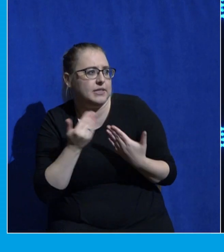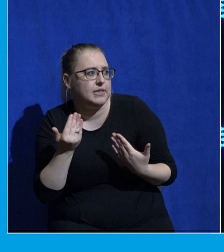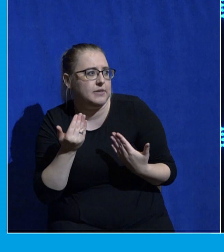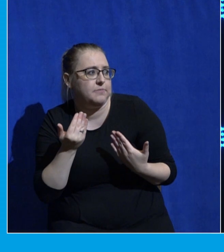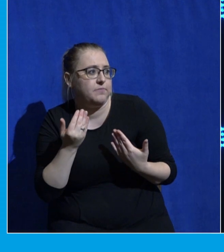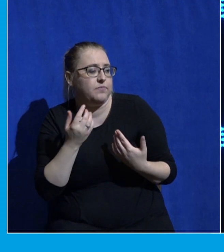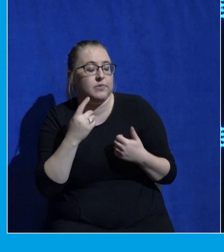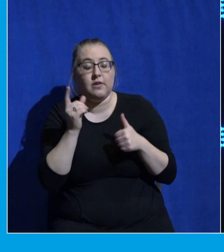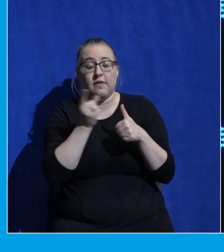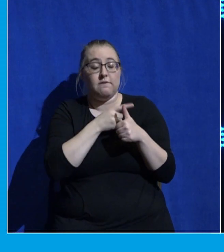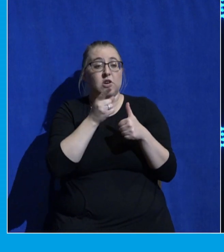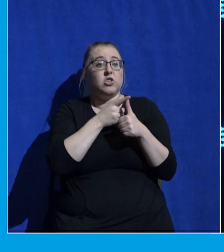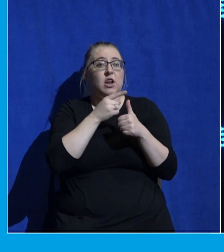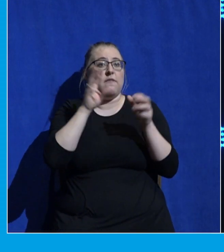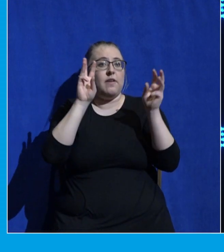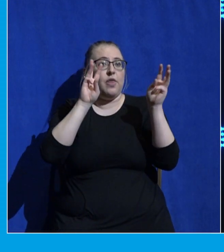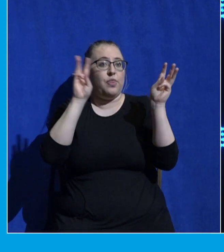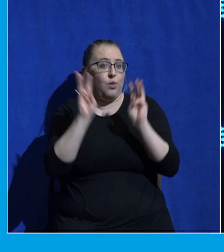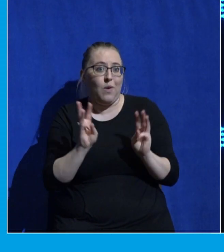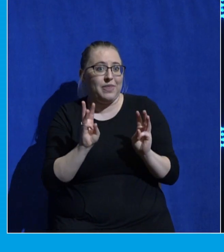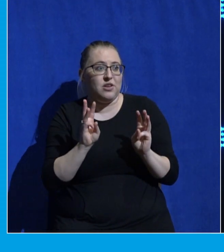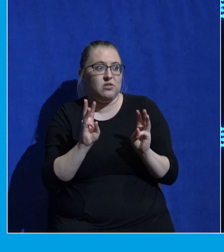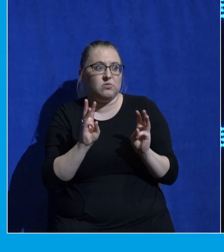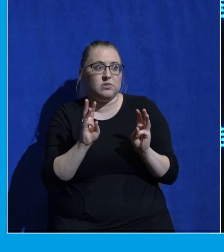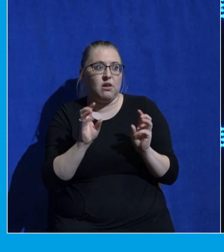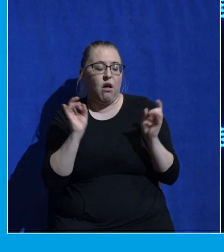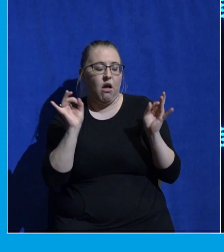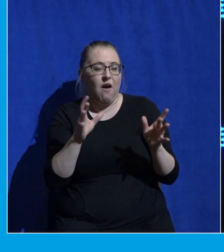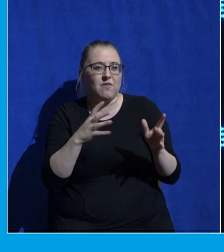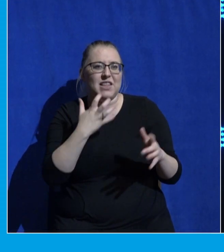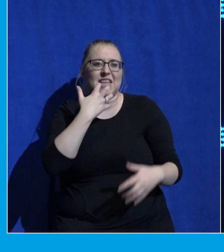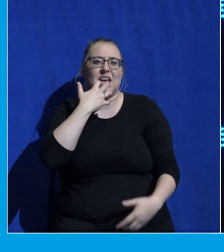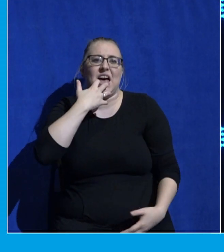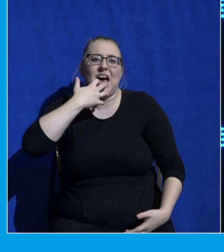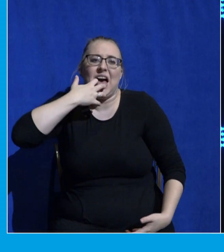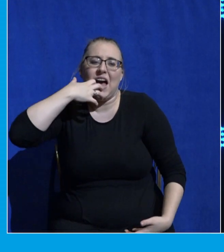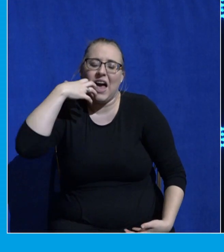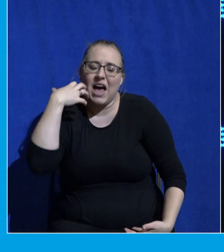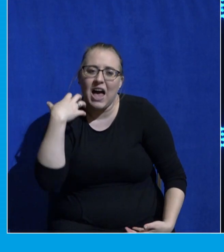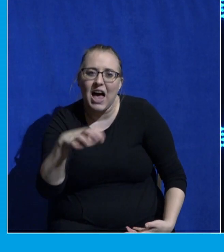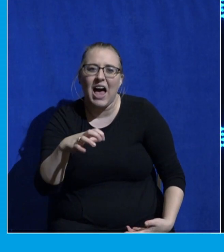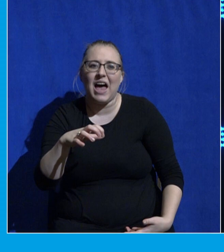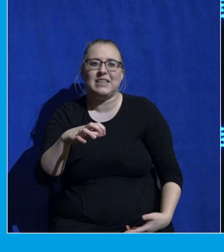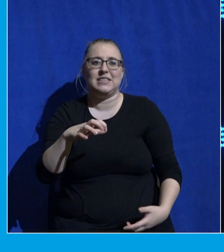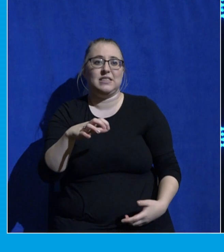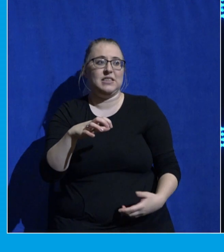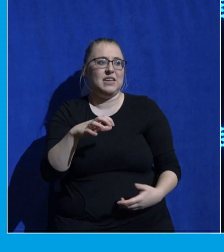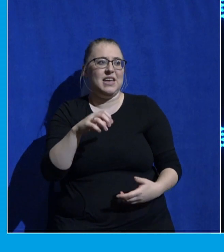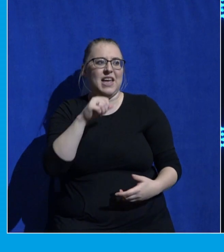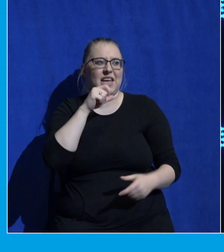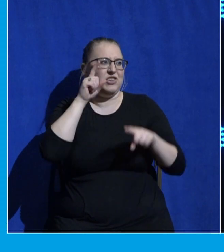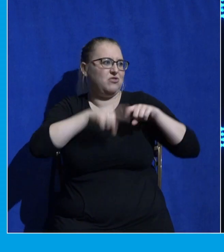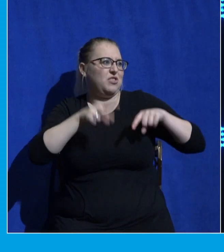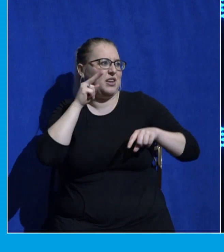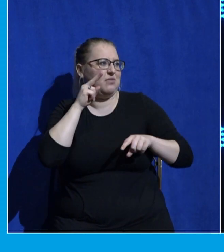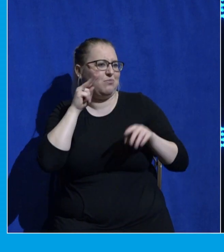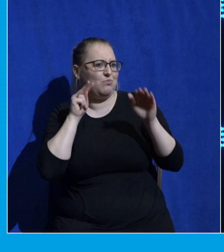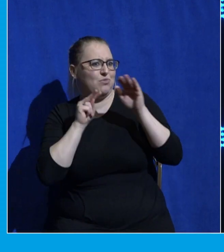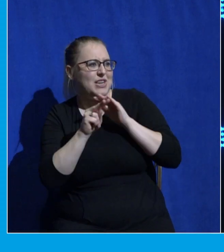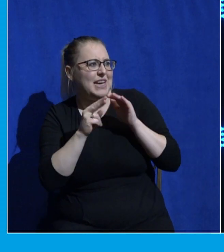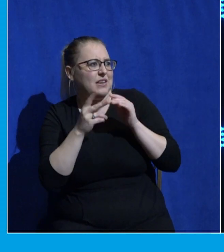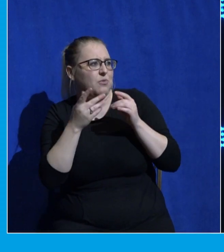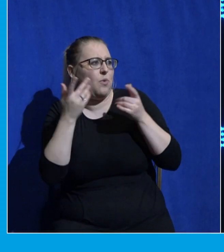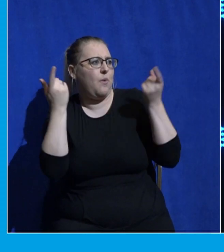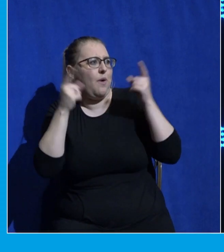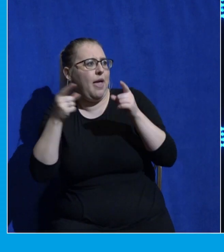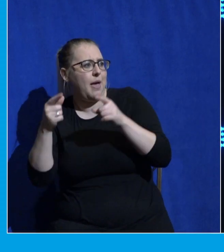was nothing to play with. The heat was scorching, it was hot, and the weather could be unpredictable as they were walking up the